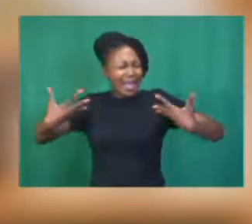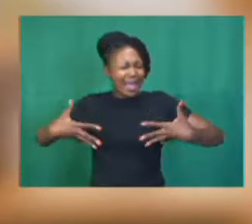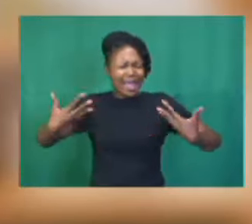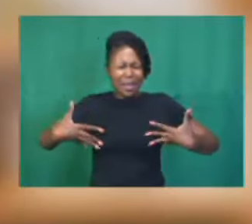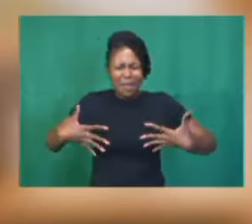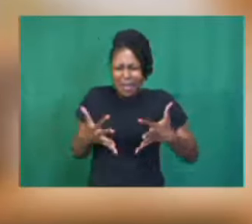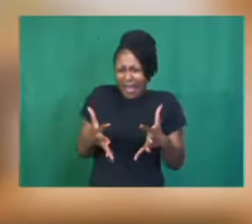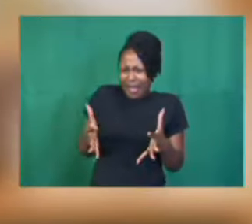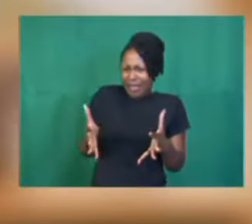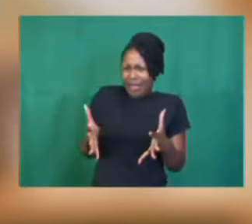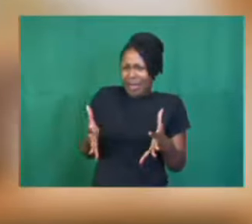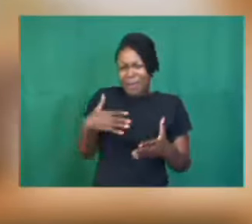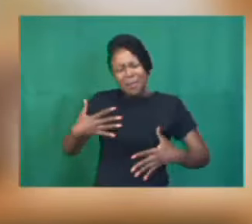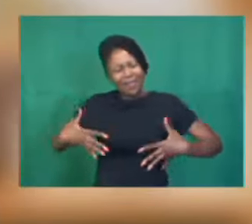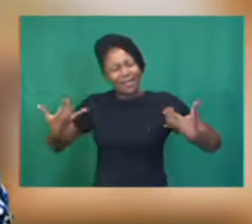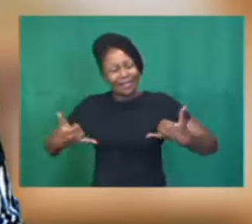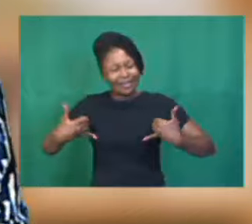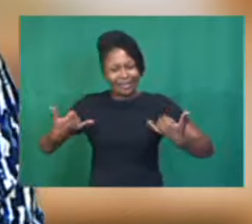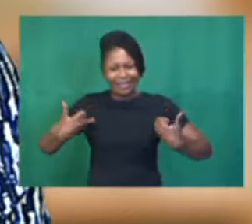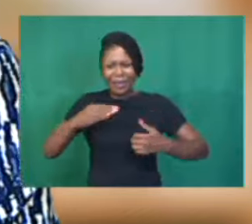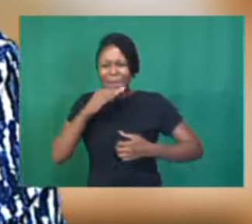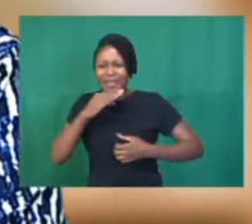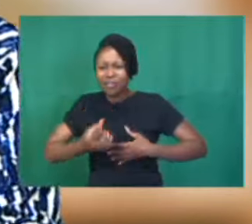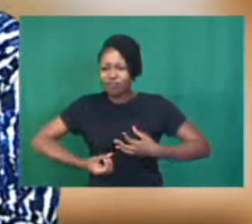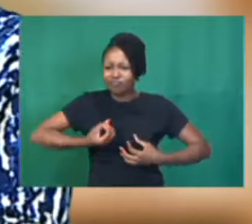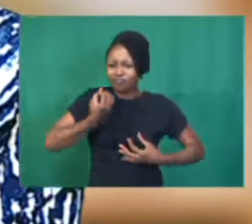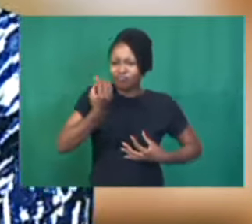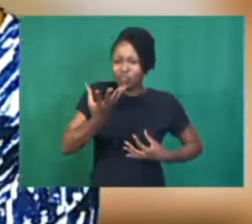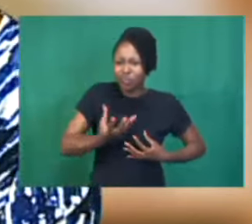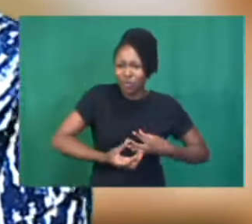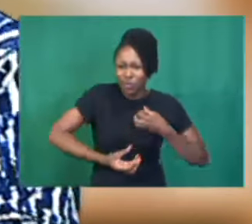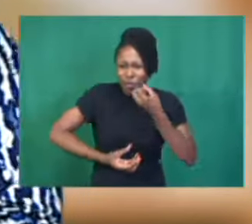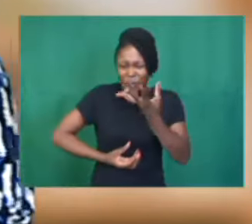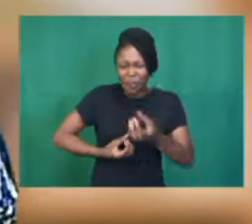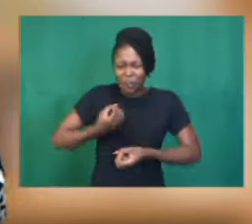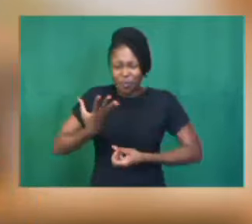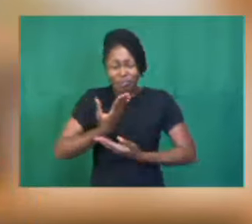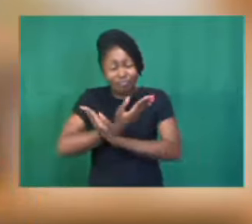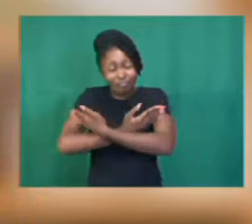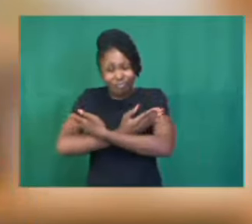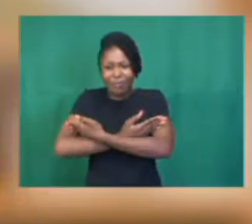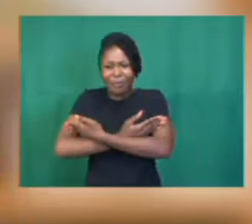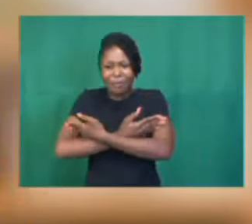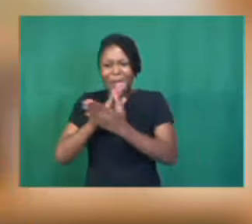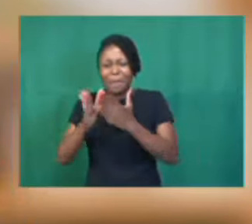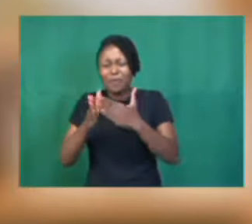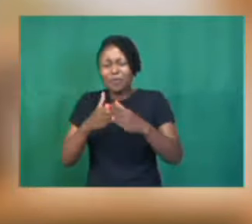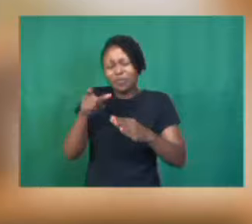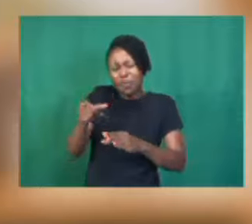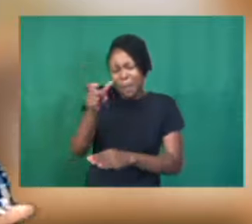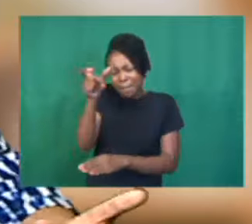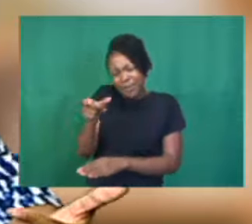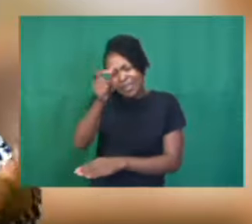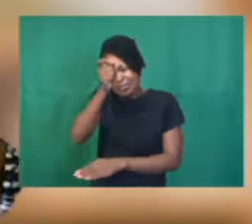scared. So I believe now the writer here is describing this feeling because of